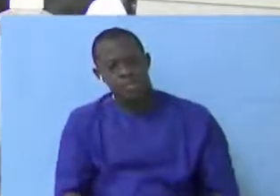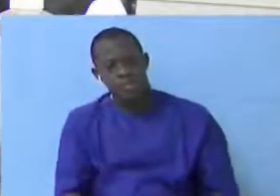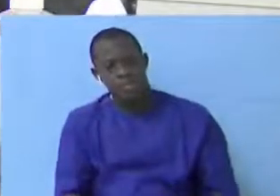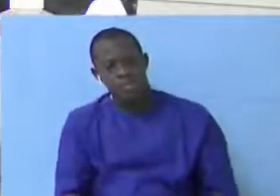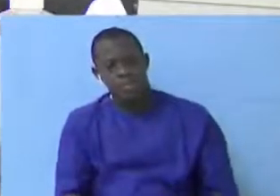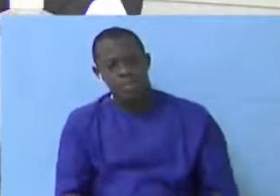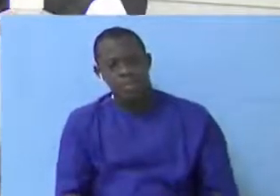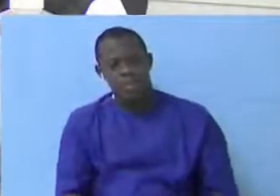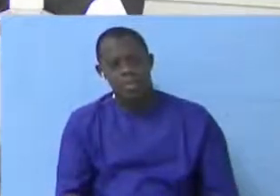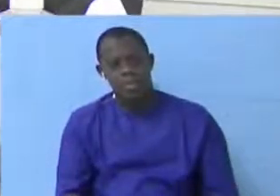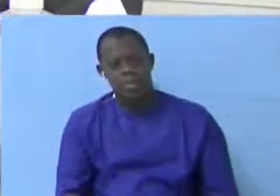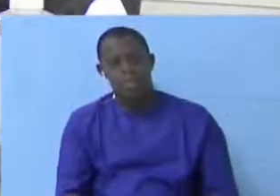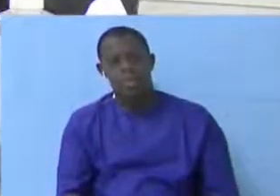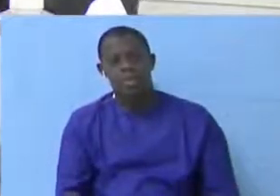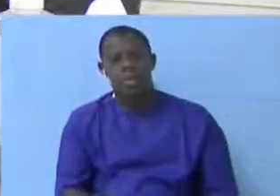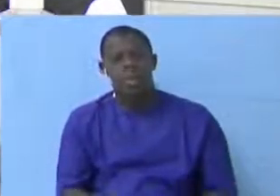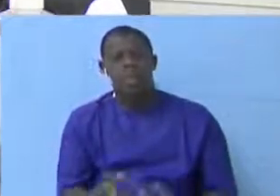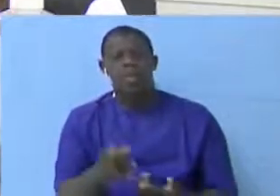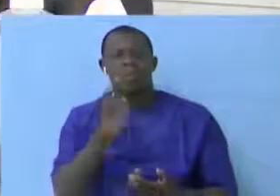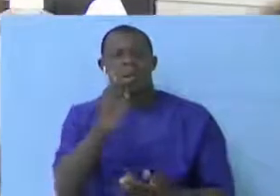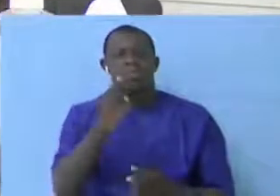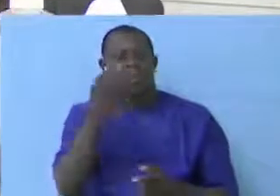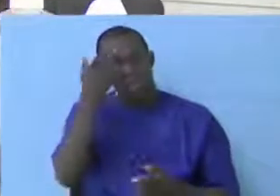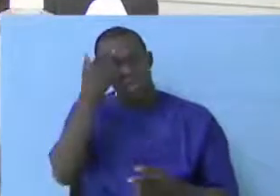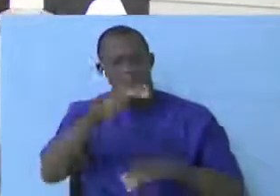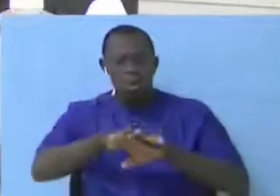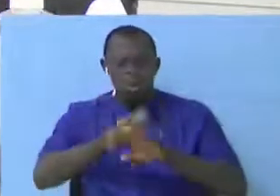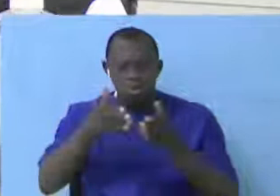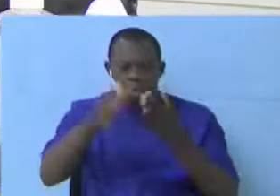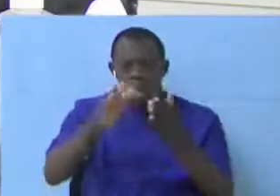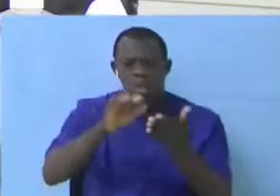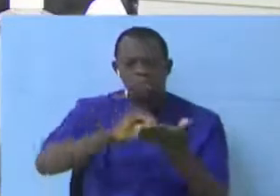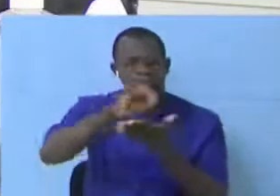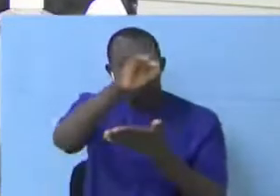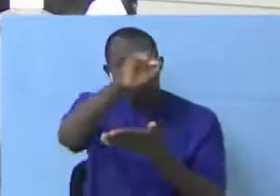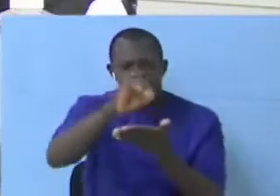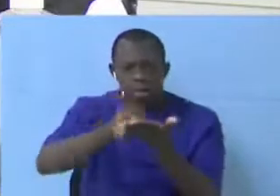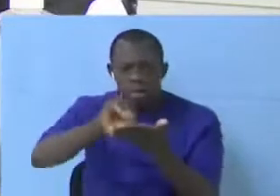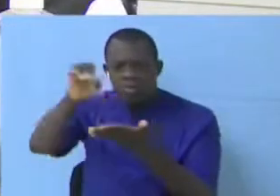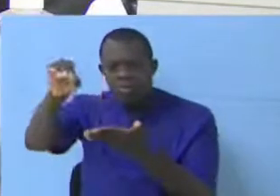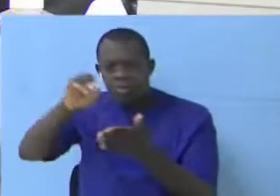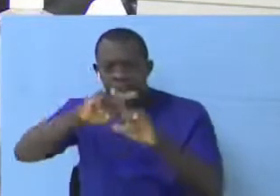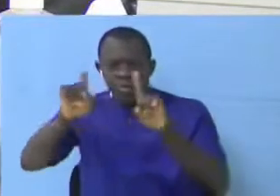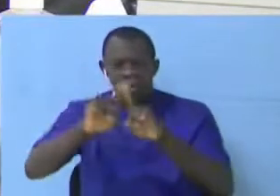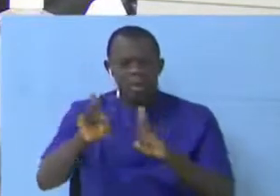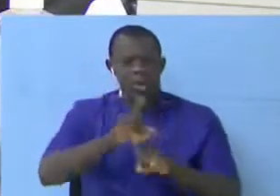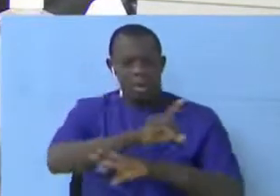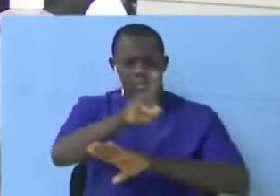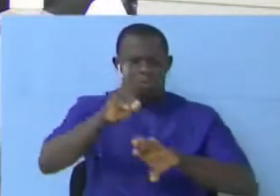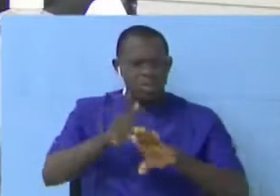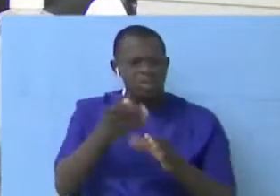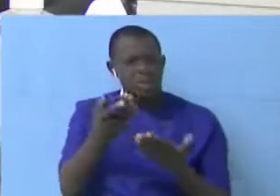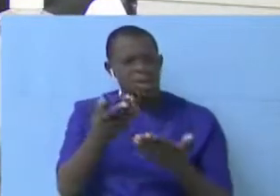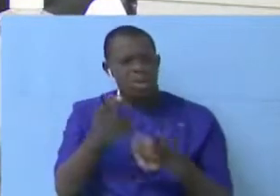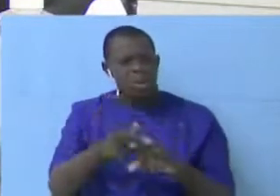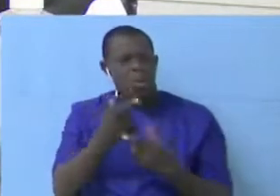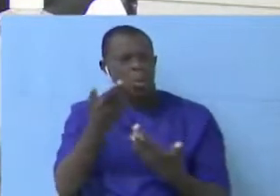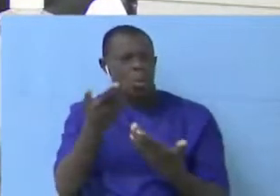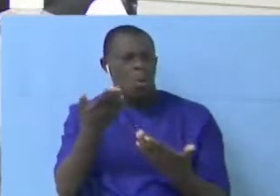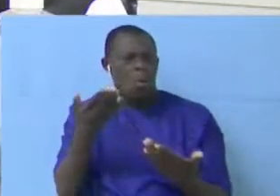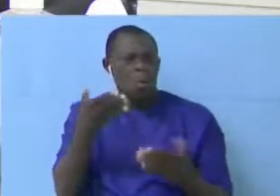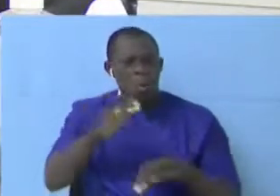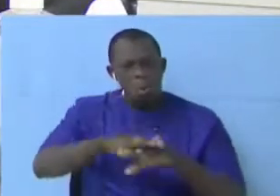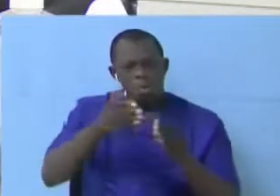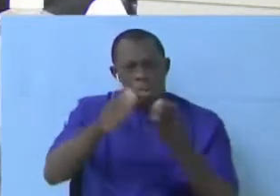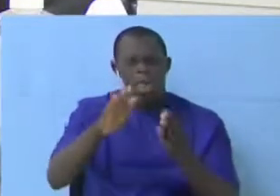the distribution, whether they were distributed on their way to Baba Job's compound, but coming Kafoko, ibe talantalan ke jindi motor